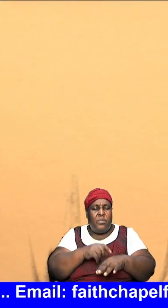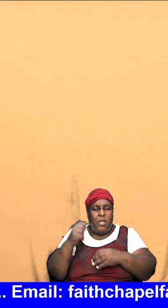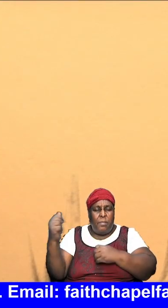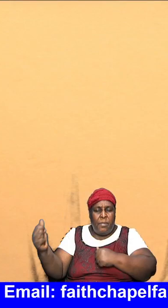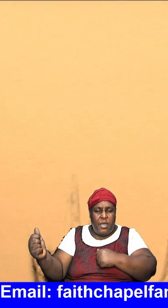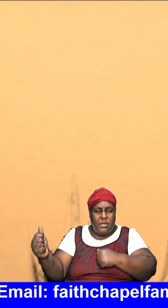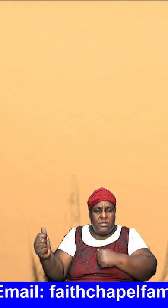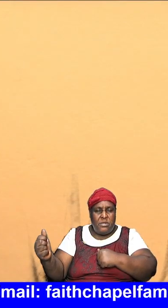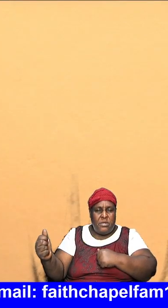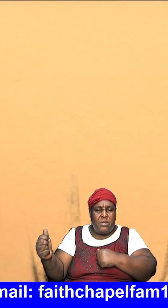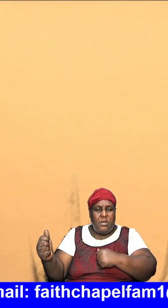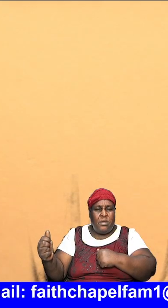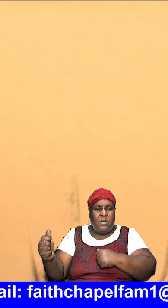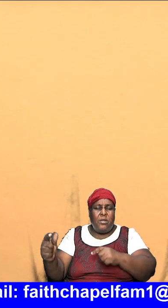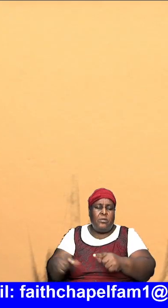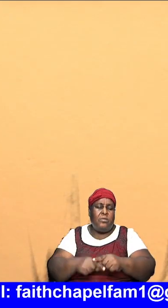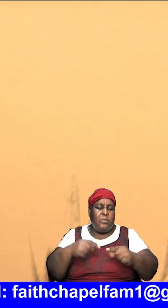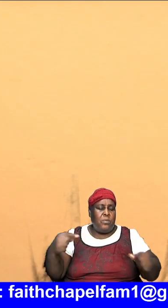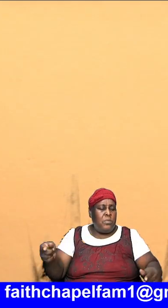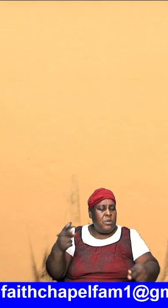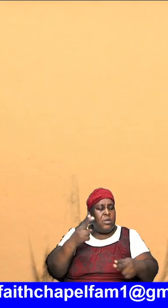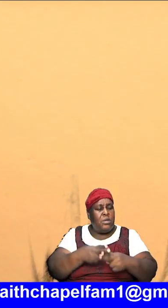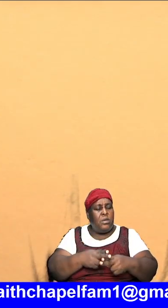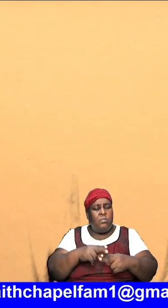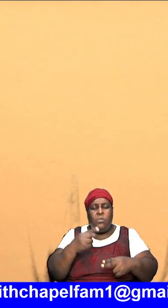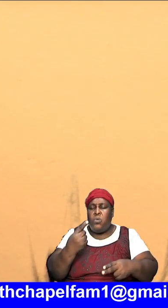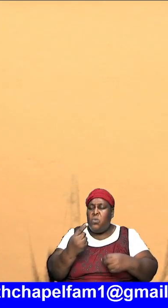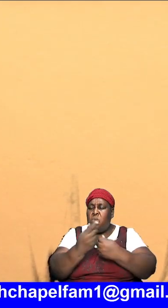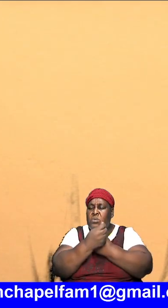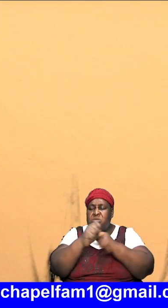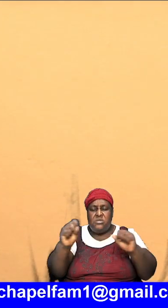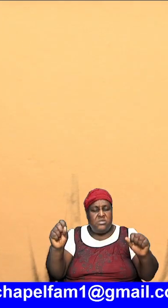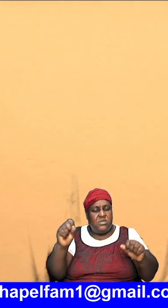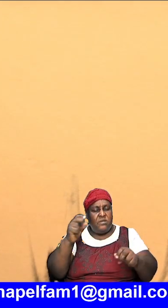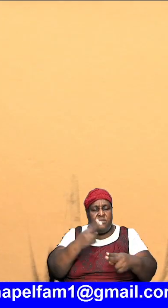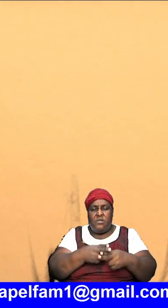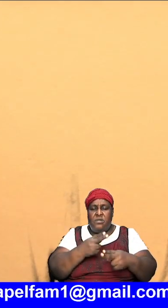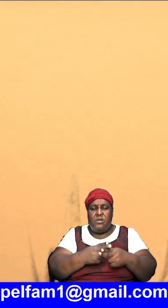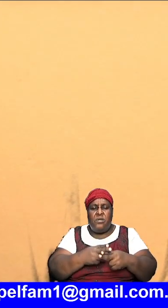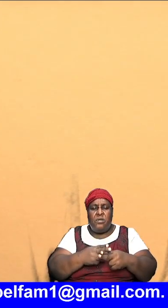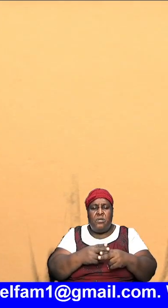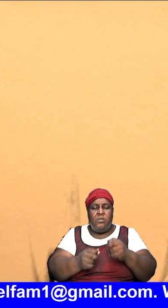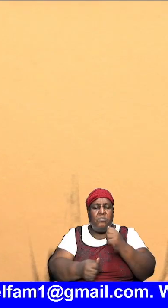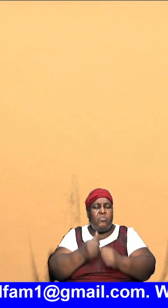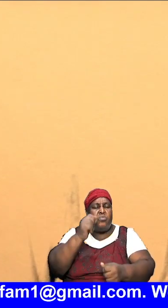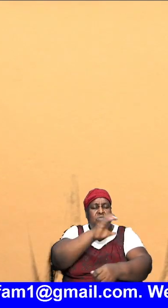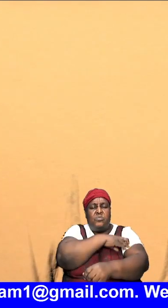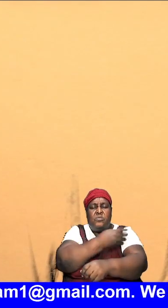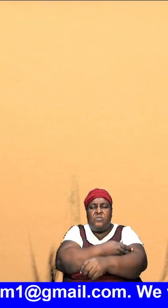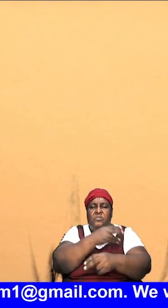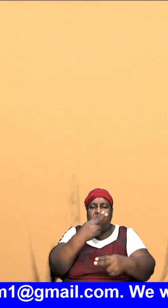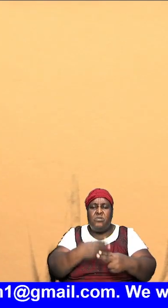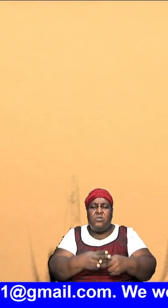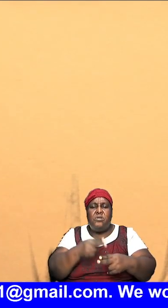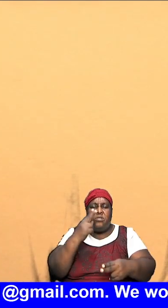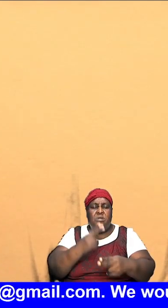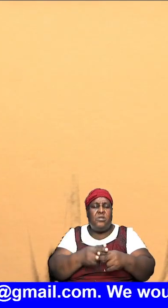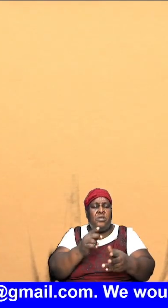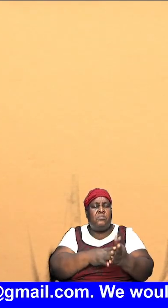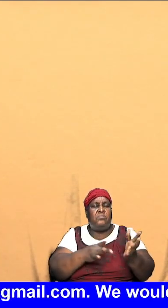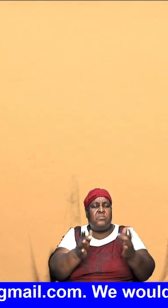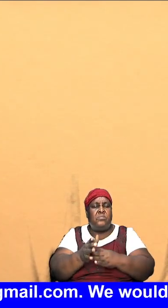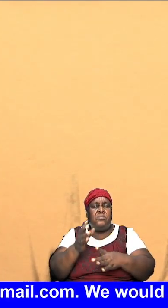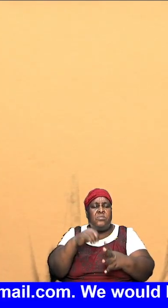mighty, in the great name, the only saving name, the most powerful name, the name of Jesus,